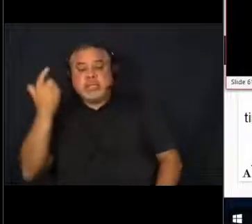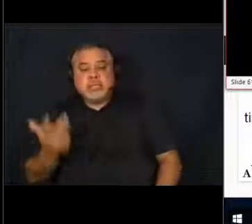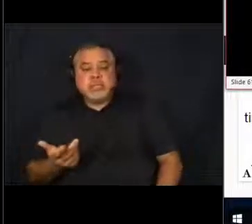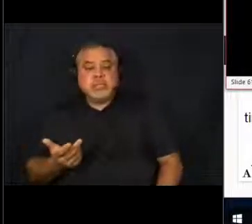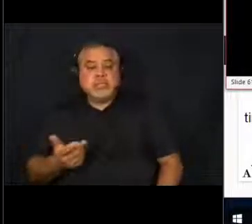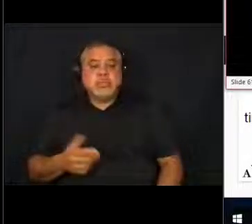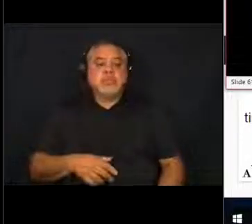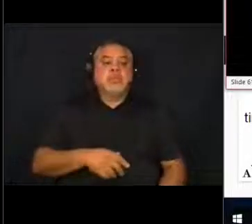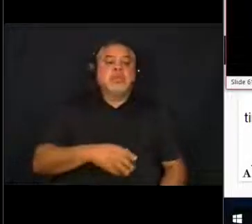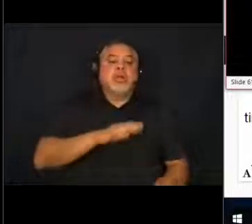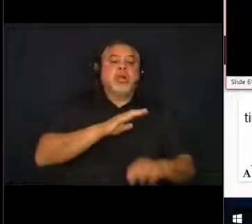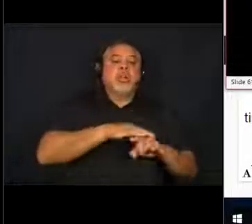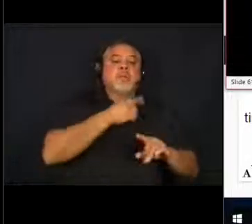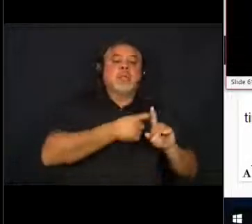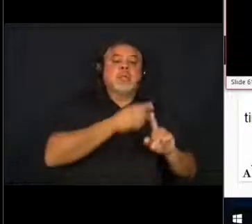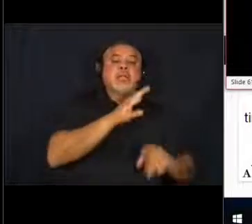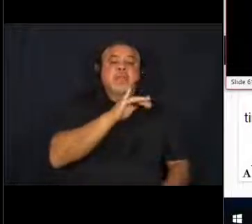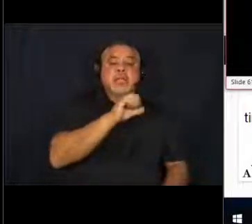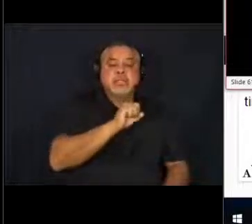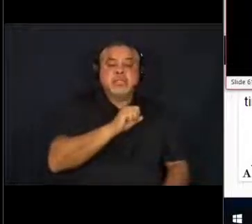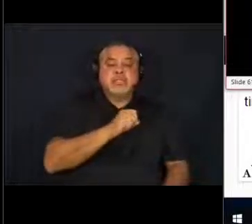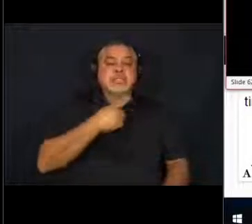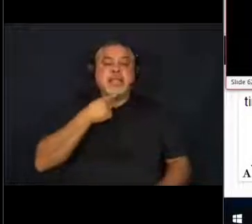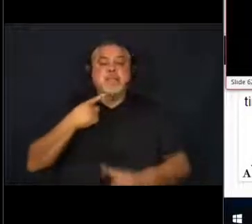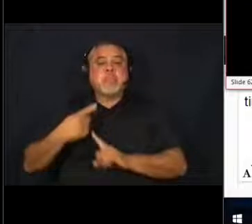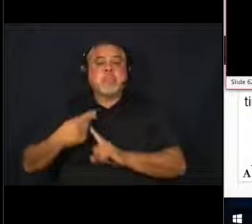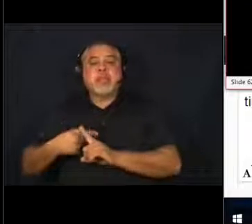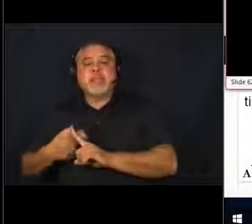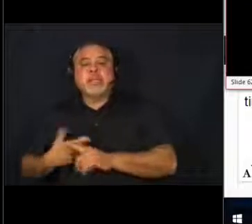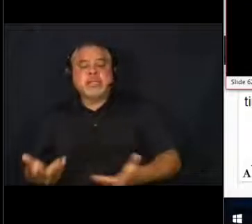on a monthly basis? Let's just say monthly.